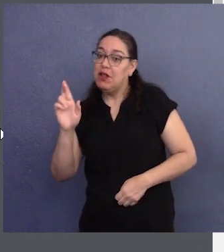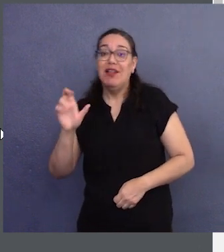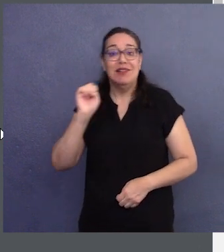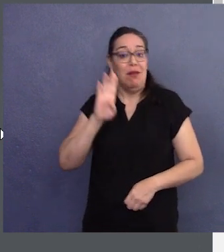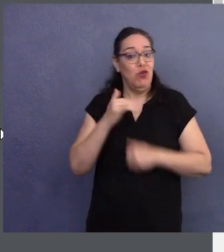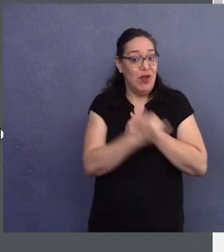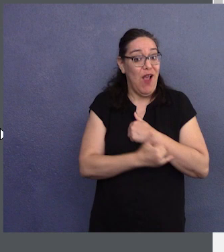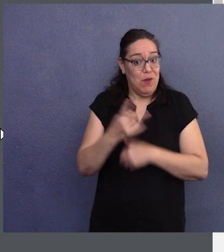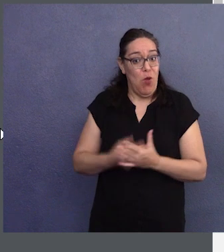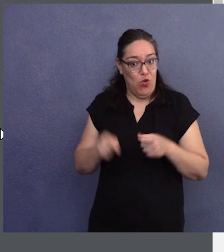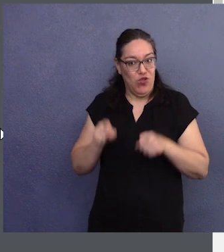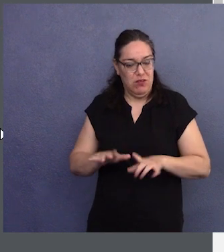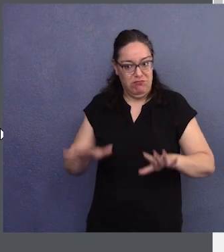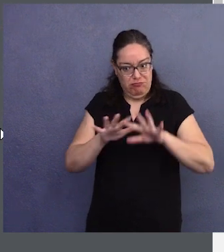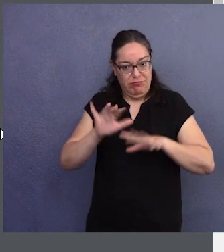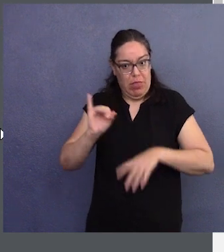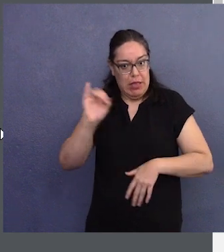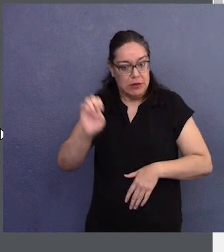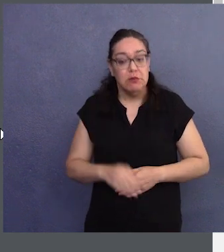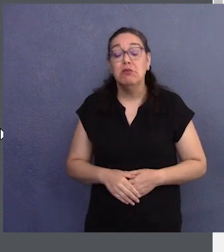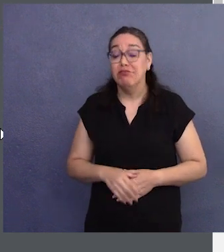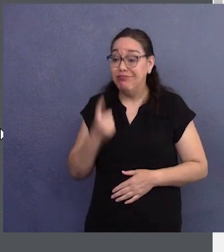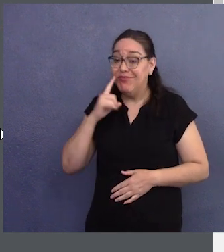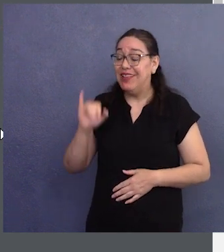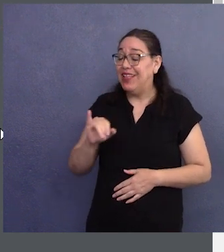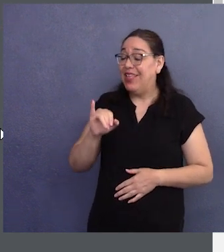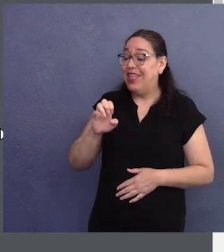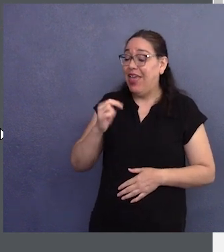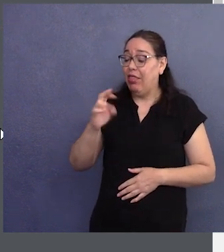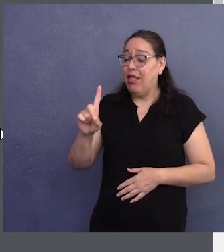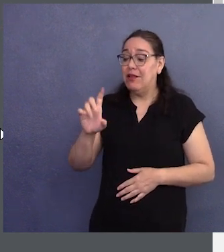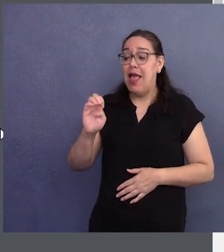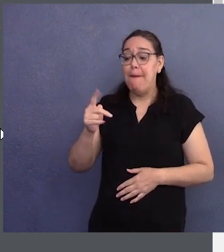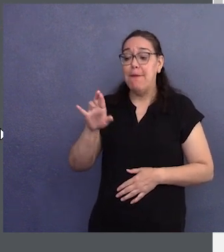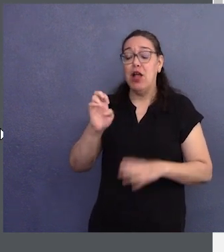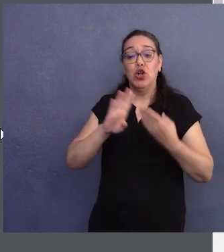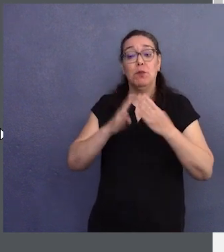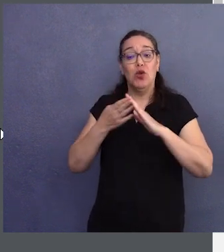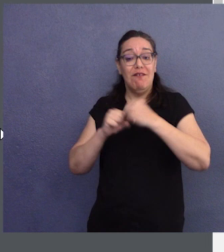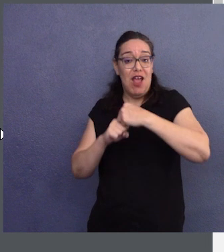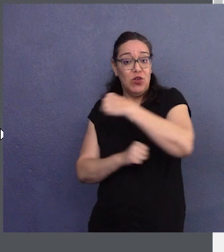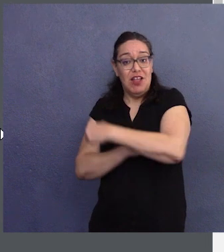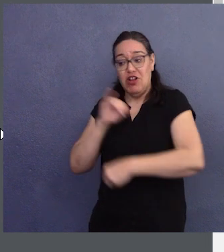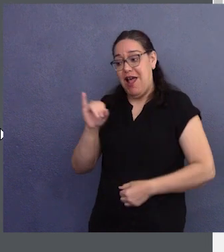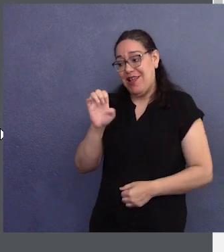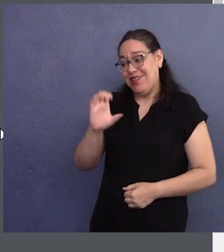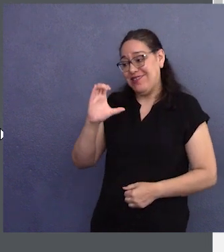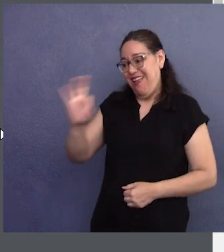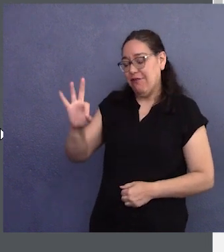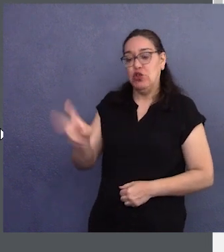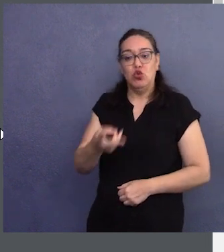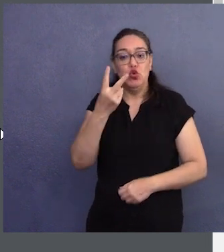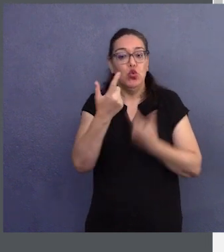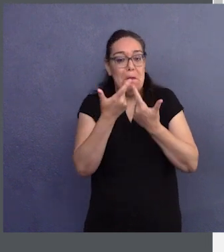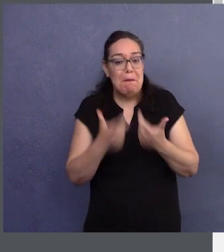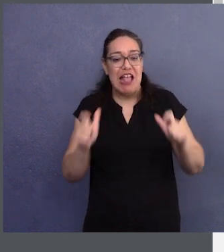Bernardino counties, the Inland Empire Community Foundation and the 2 major arts